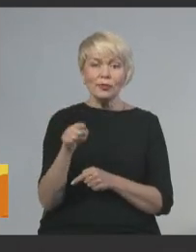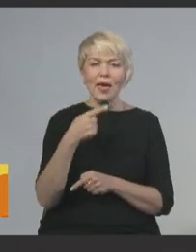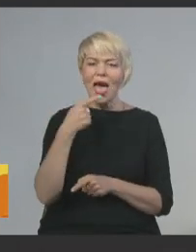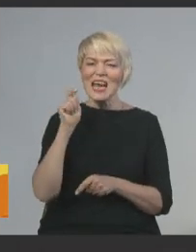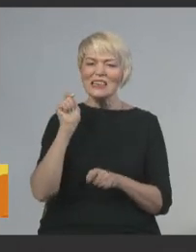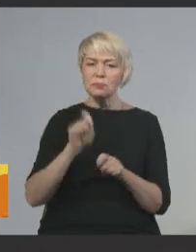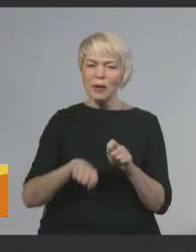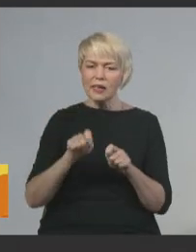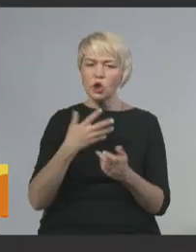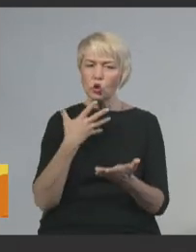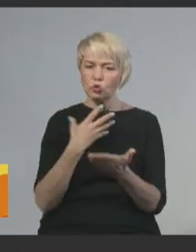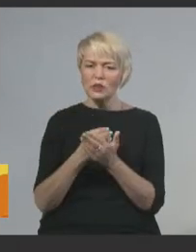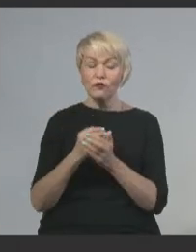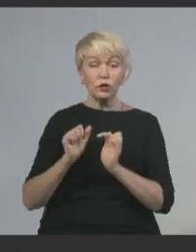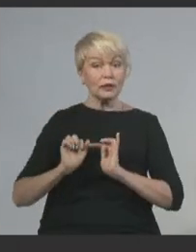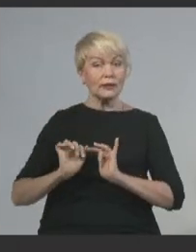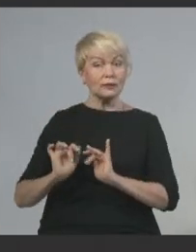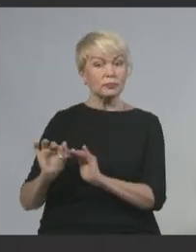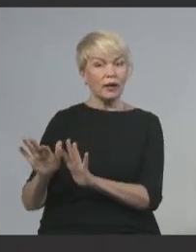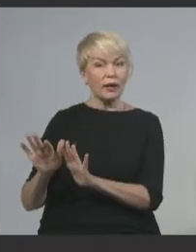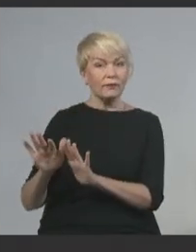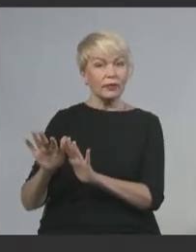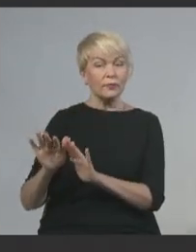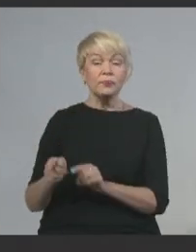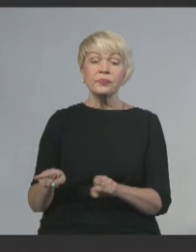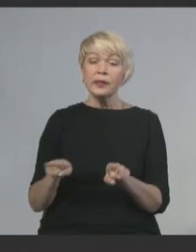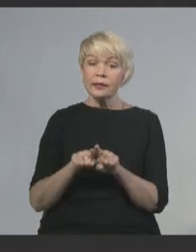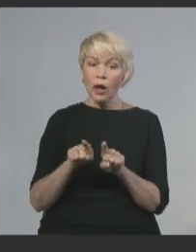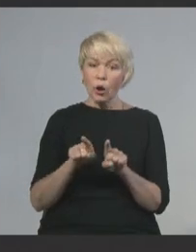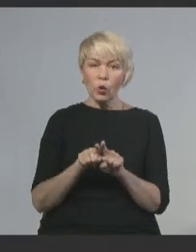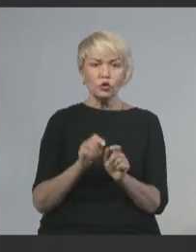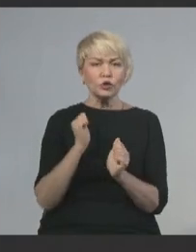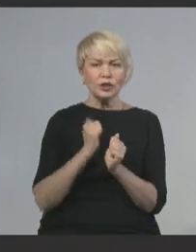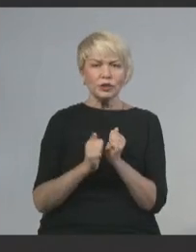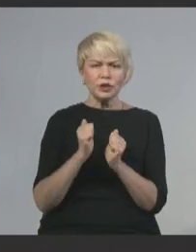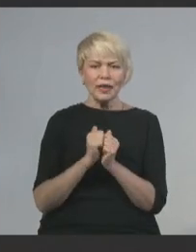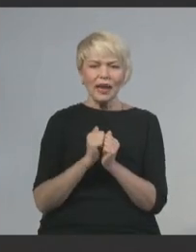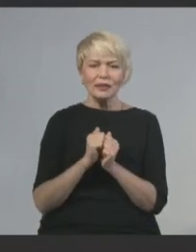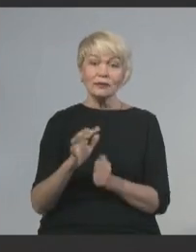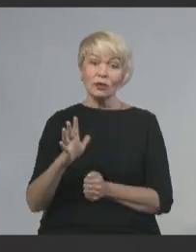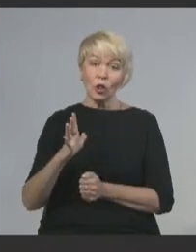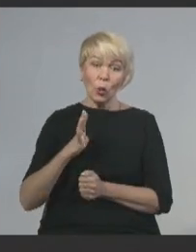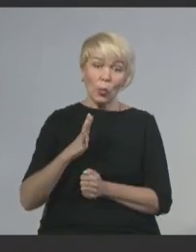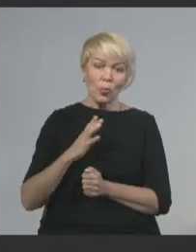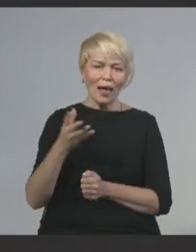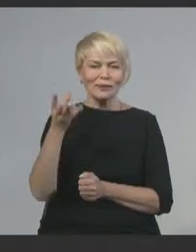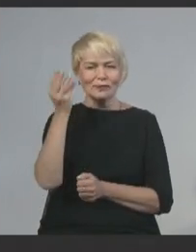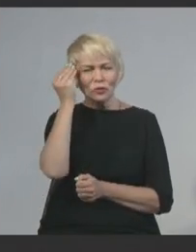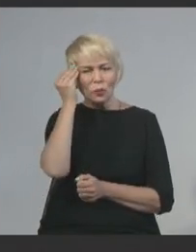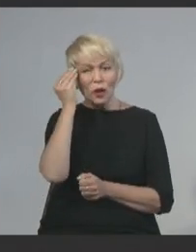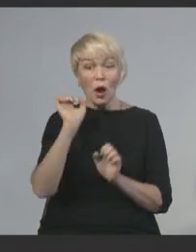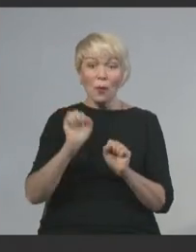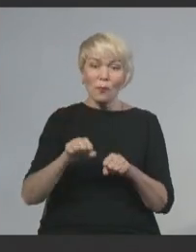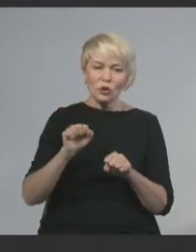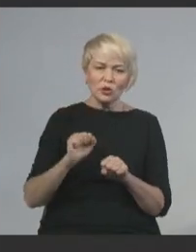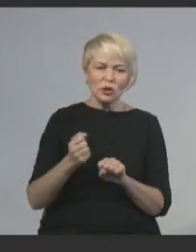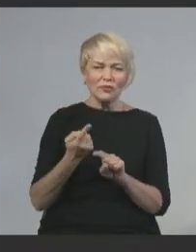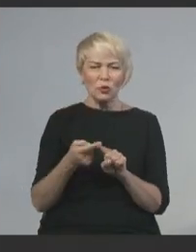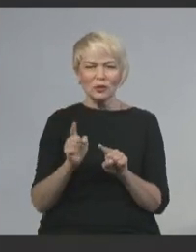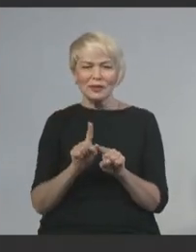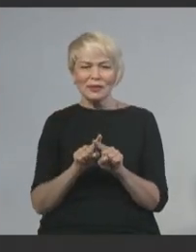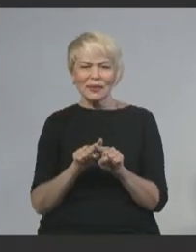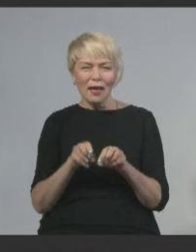that we might be wrong which i think affected the trust among swedes that even if you're an expert you can say